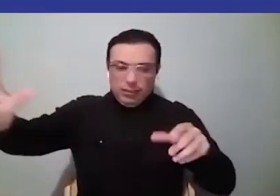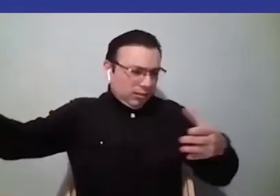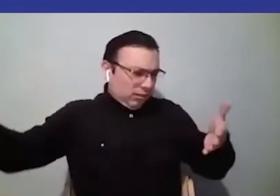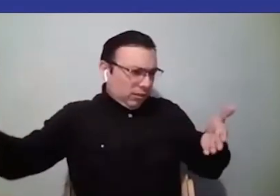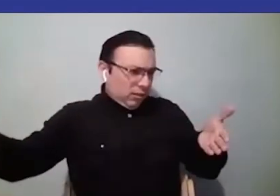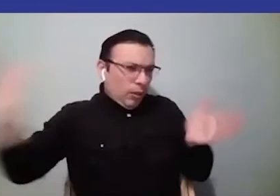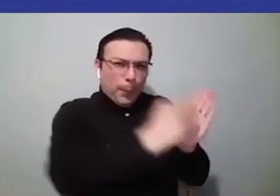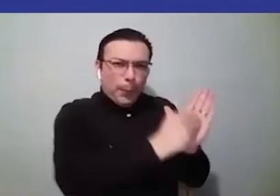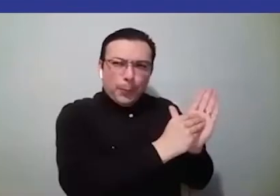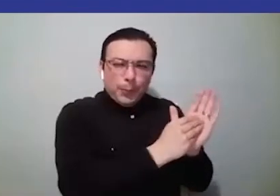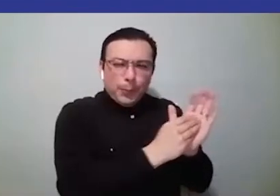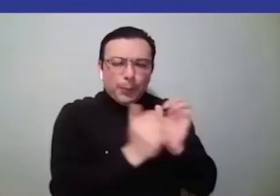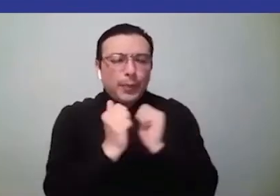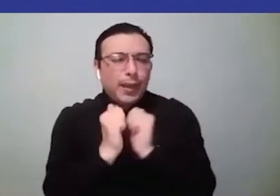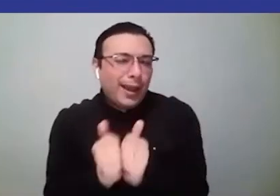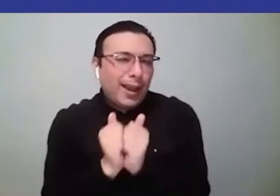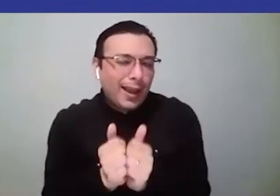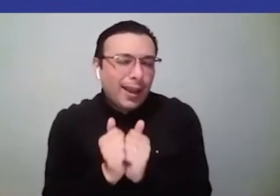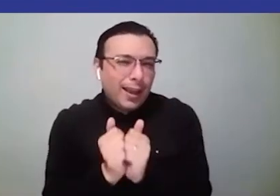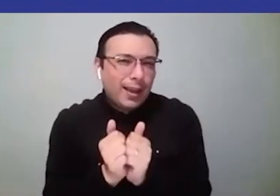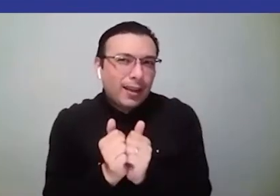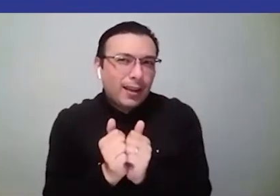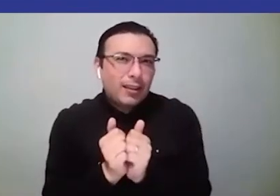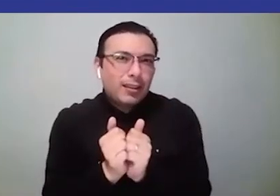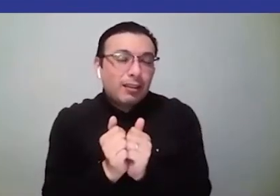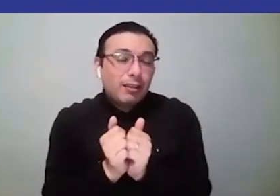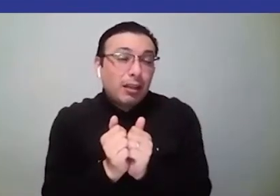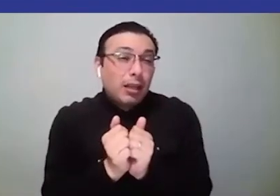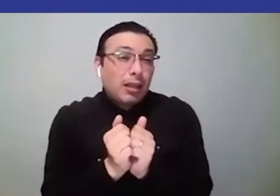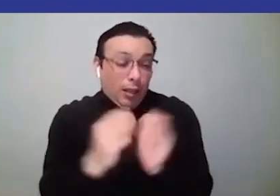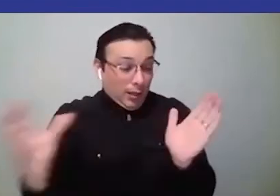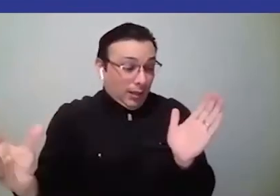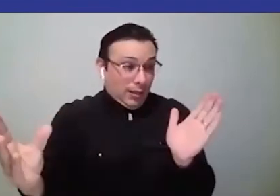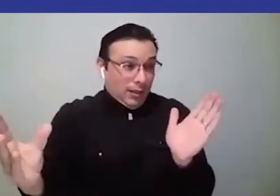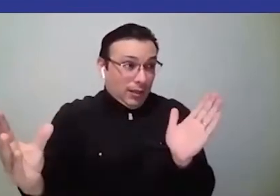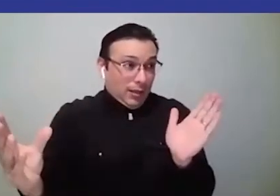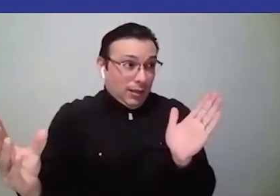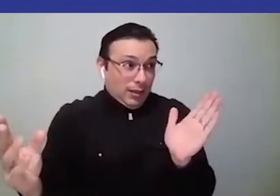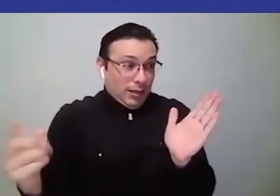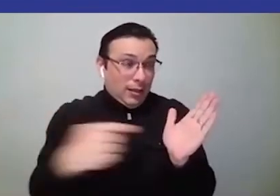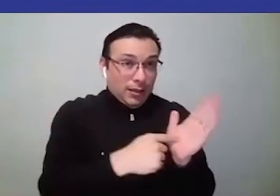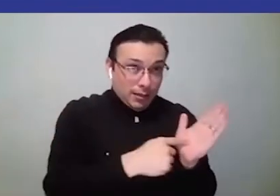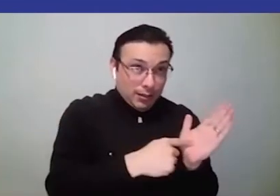idea of what home might mean in terms of the archive.